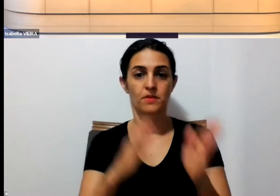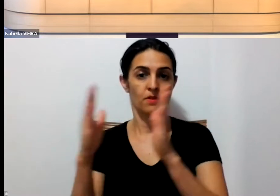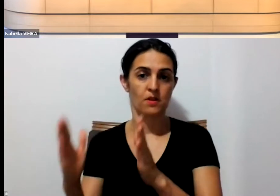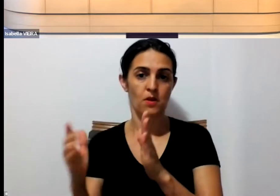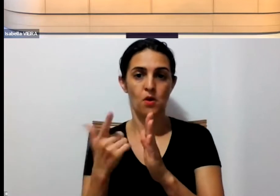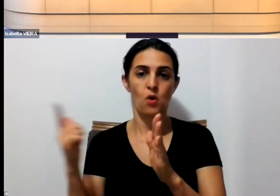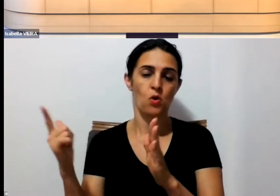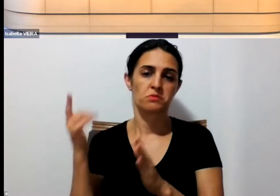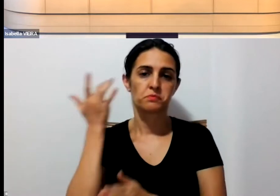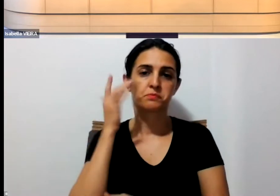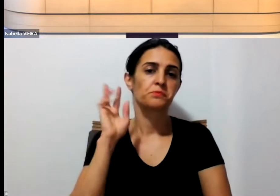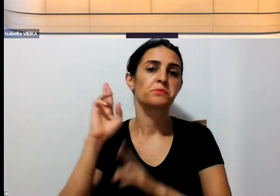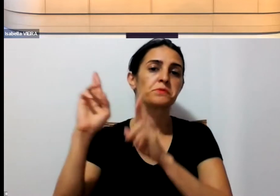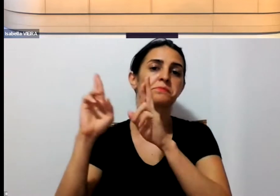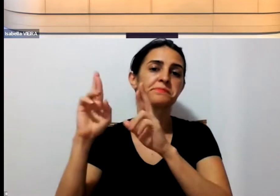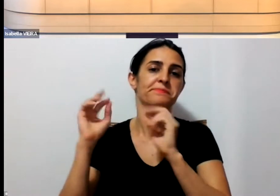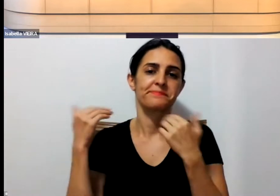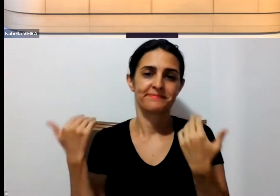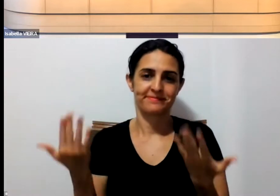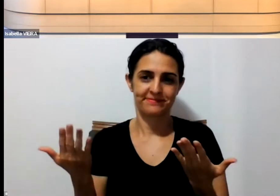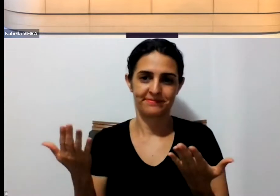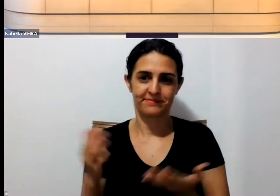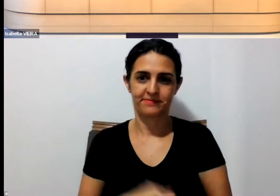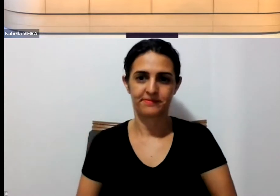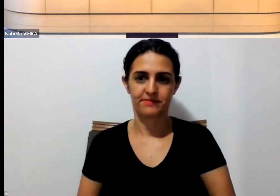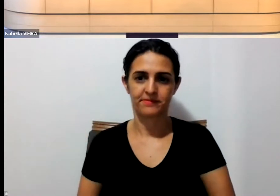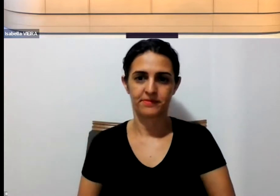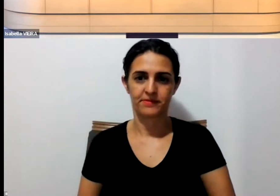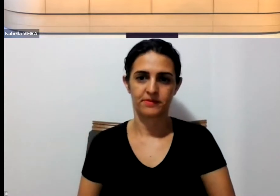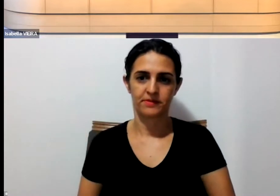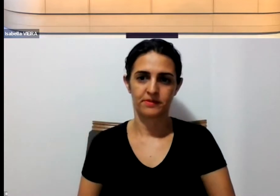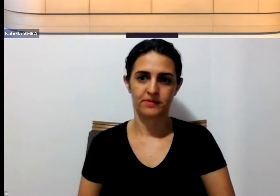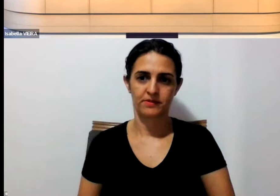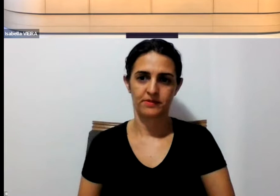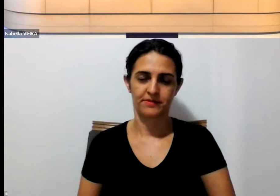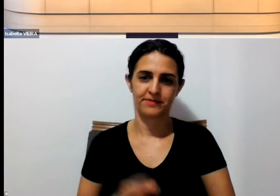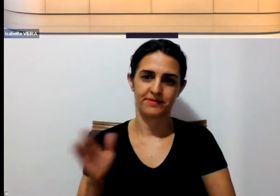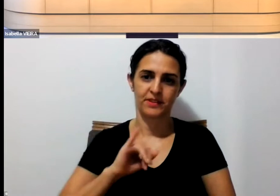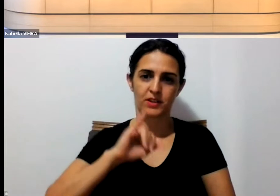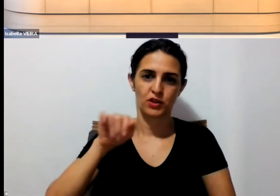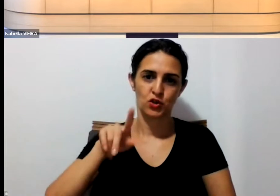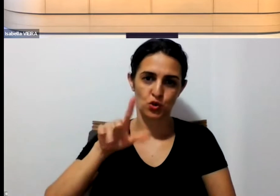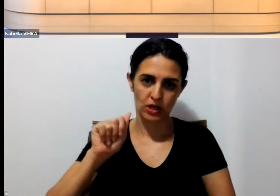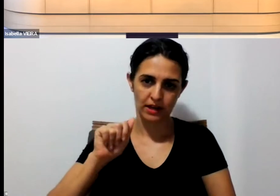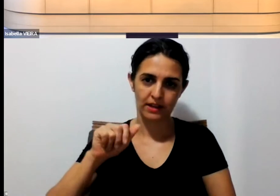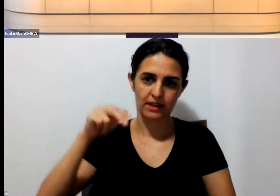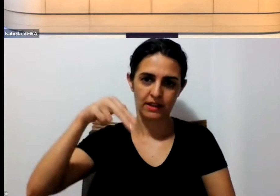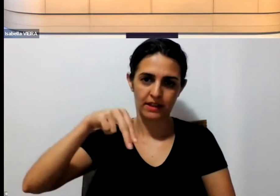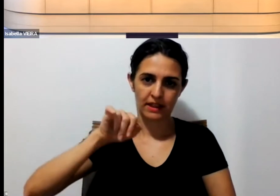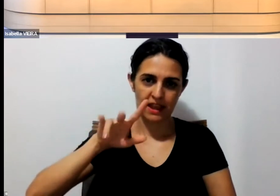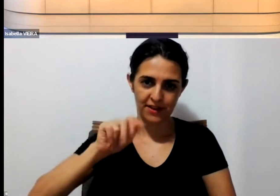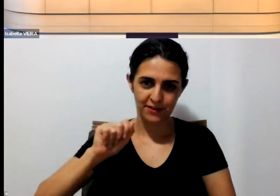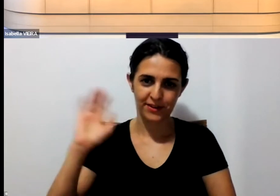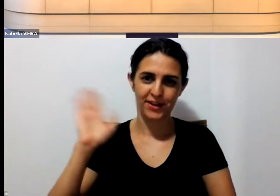closely the cooperation of Brazil and the OECD. It's one of the institutions that participates often in